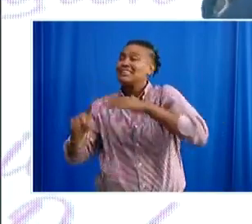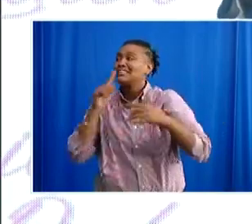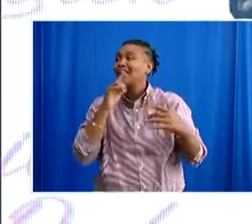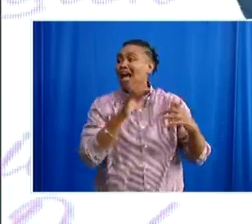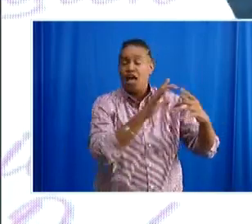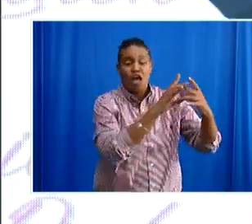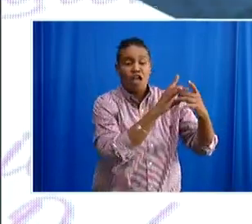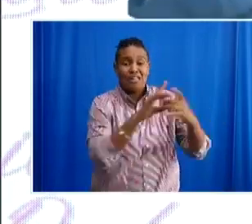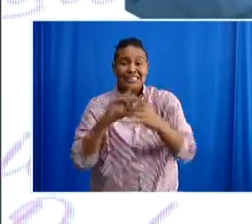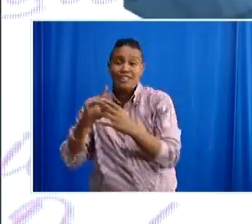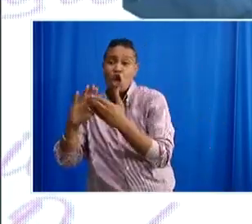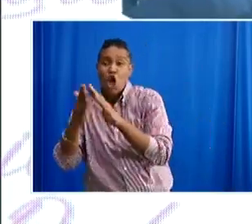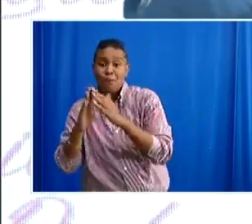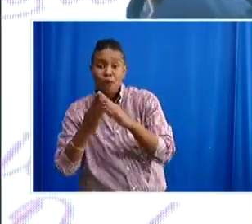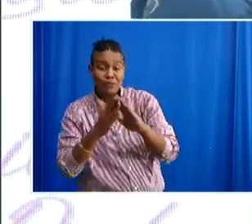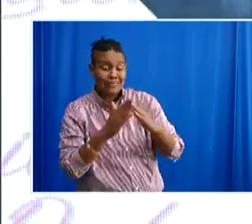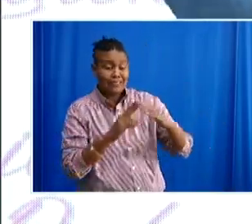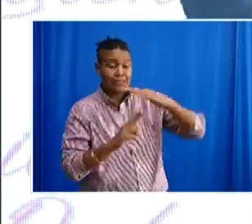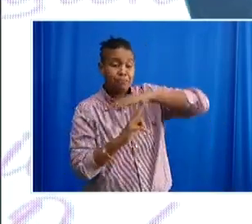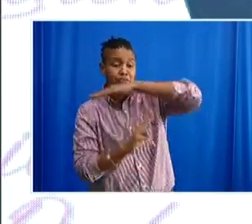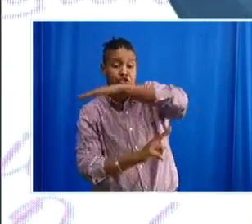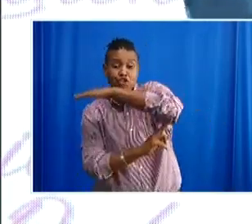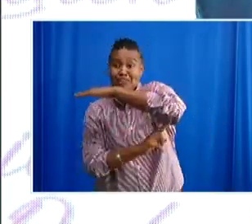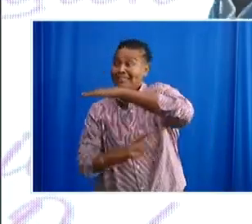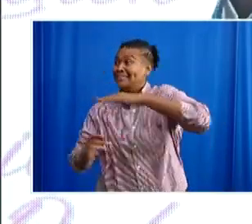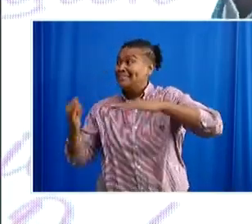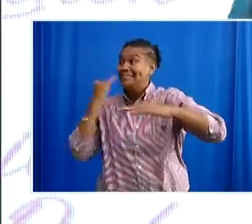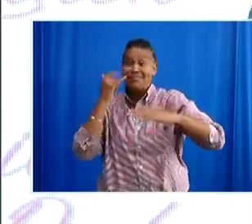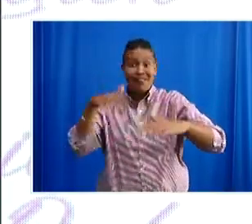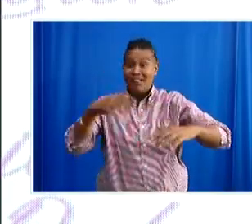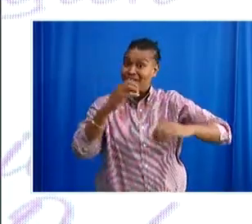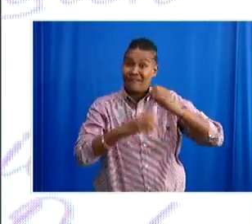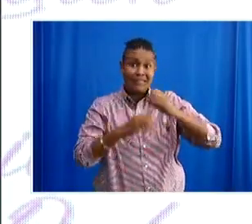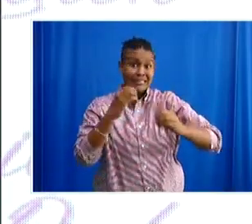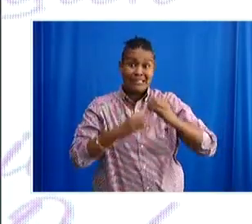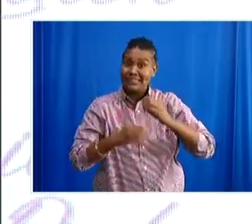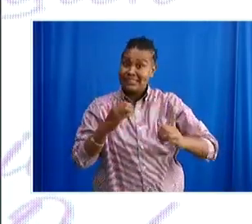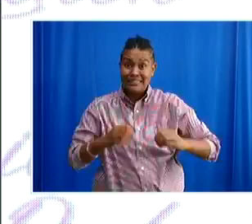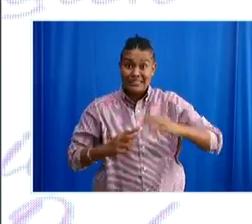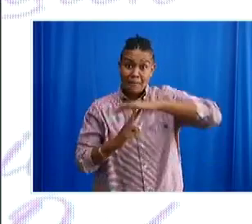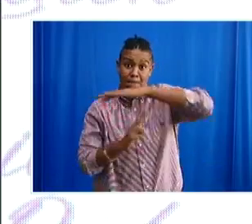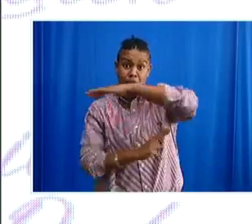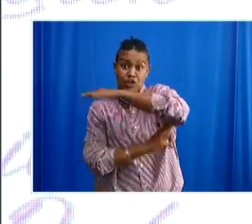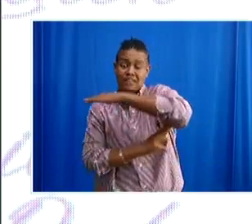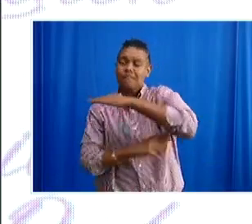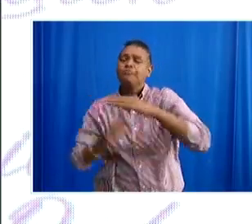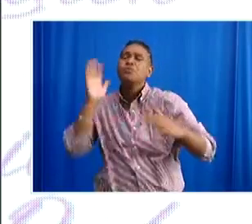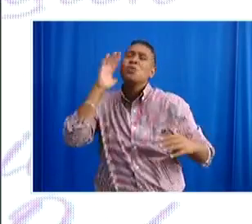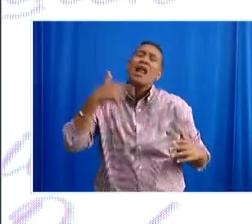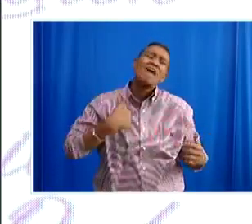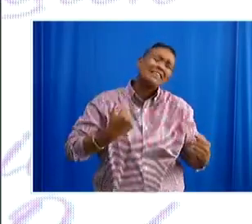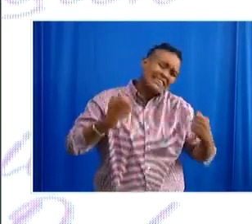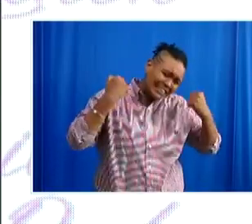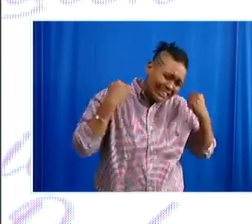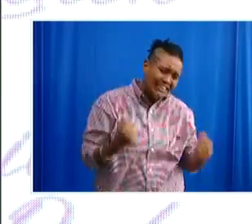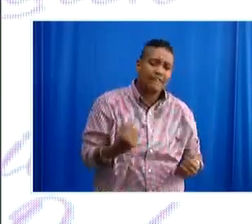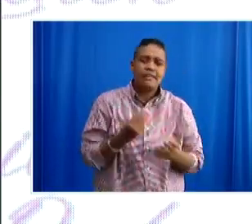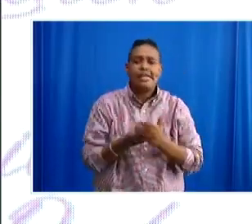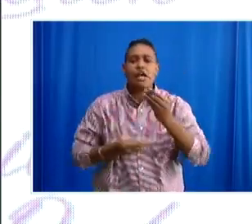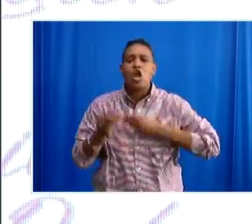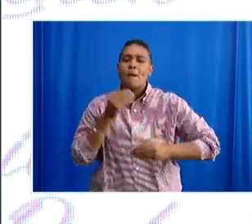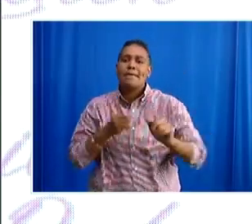connected communities that, if they weren't repaired, would have a significant economic